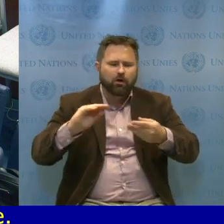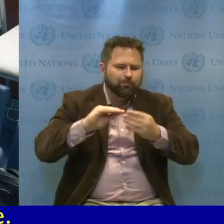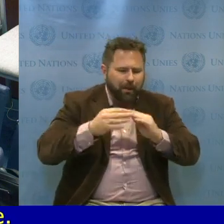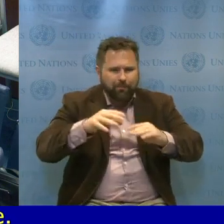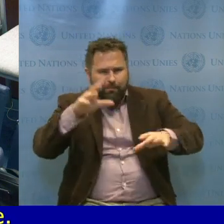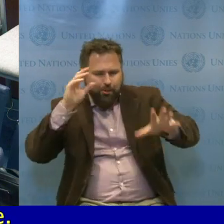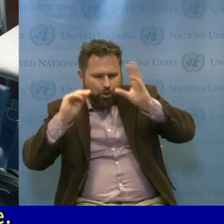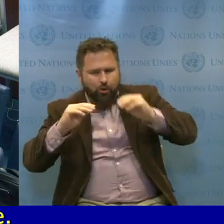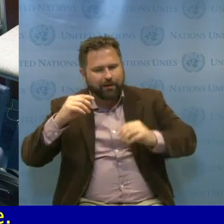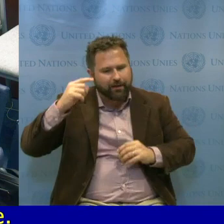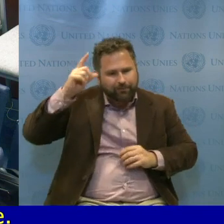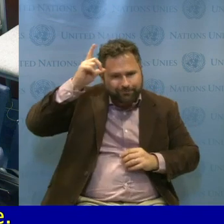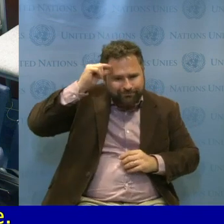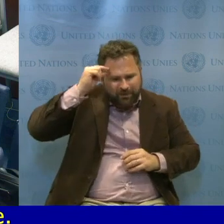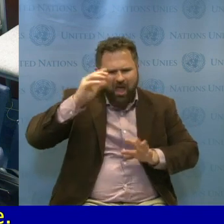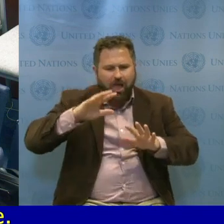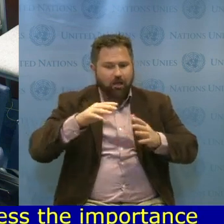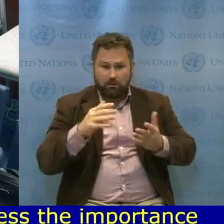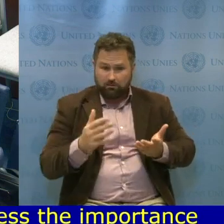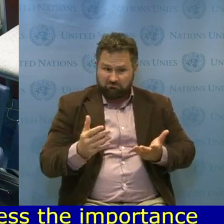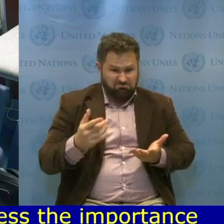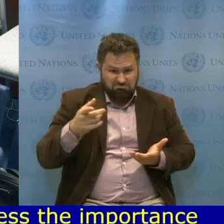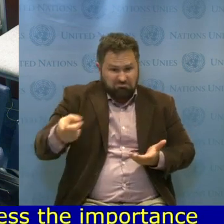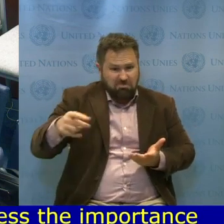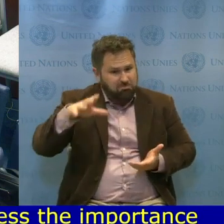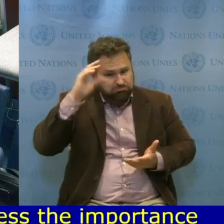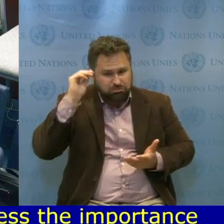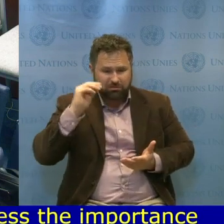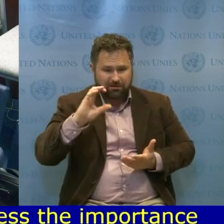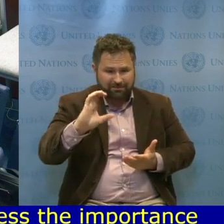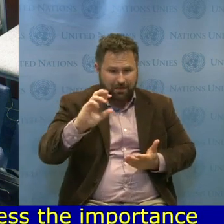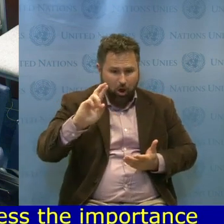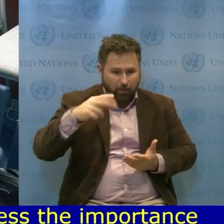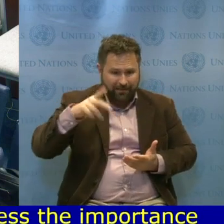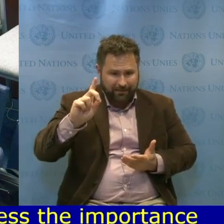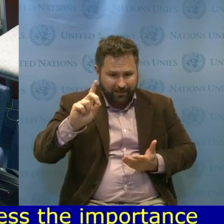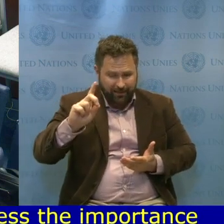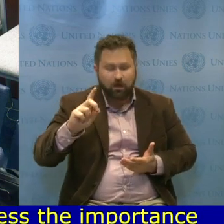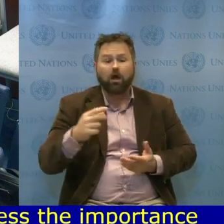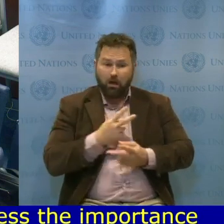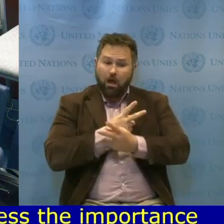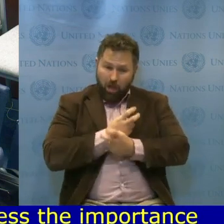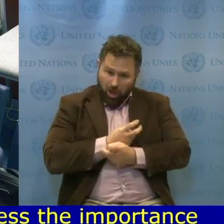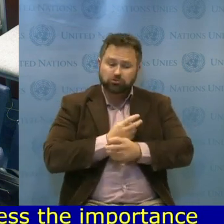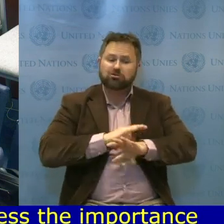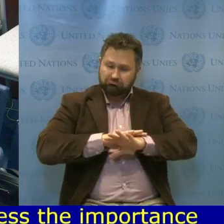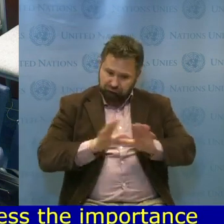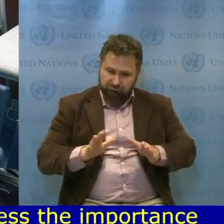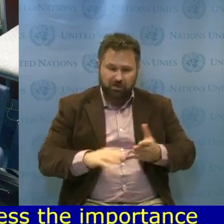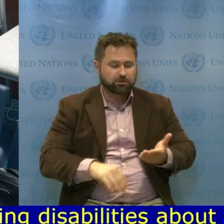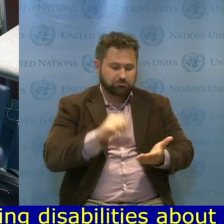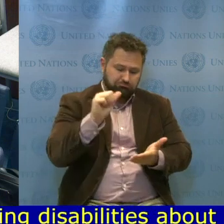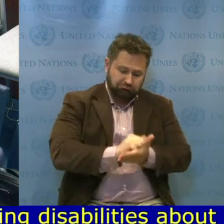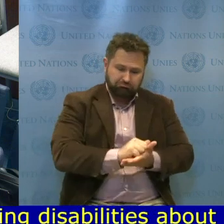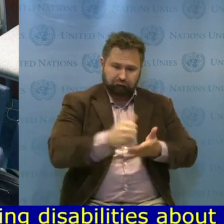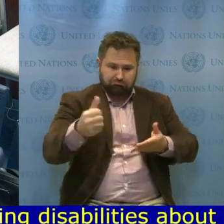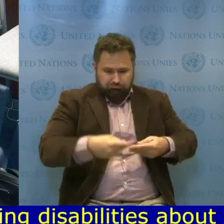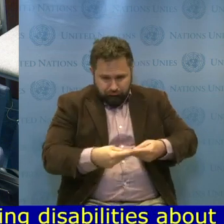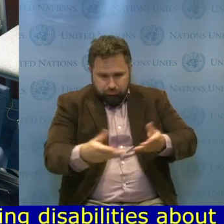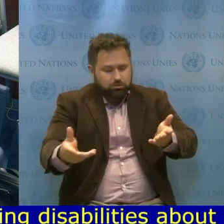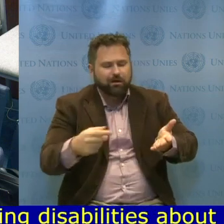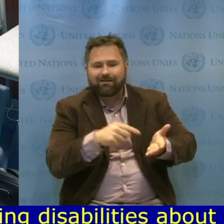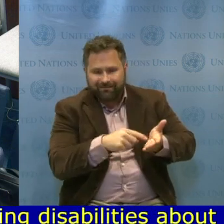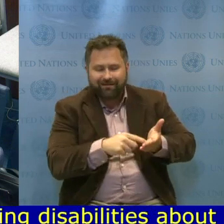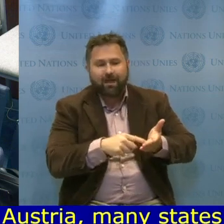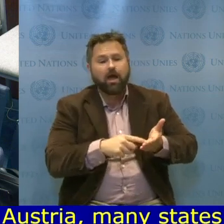CRPD. Like Austria, many state parties have published easy-to-read versions of the CRPD, which only summarize the CRPD.